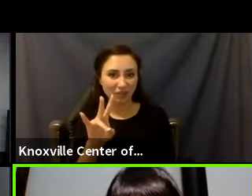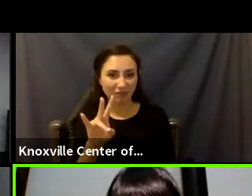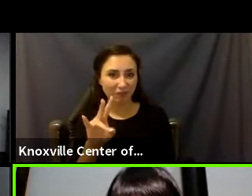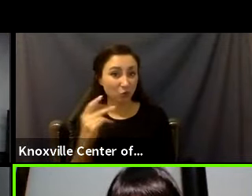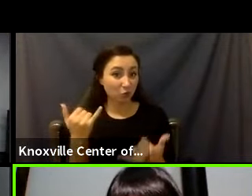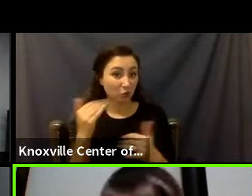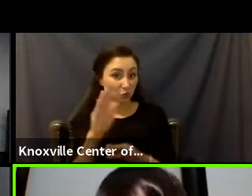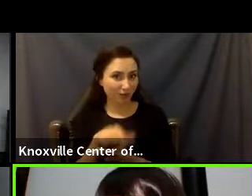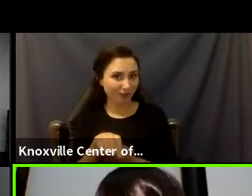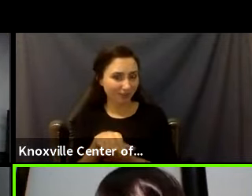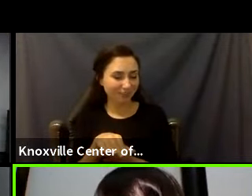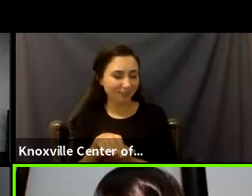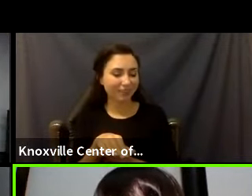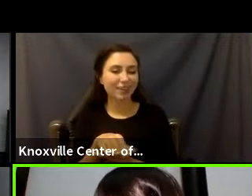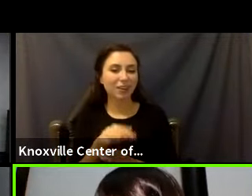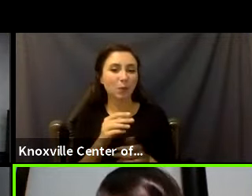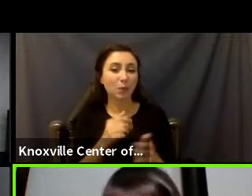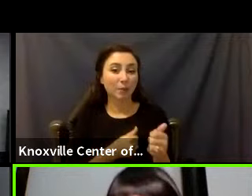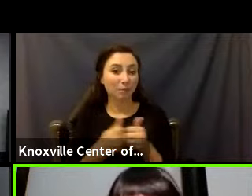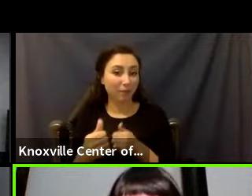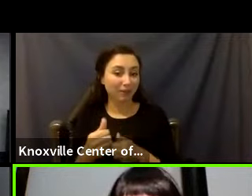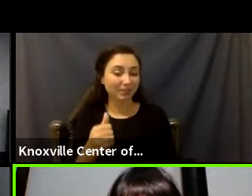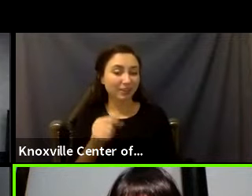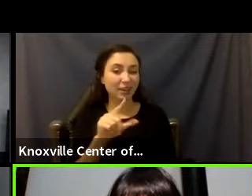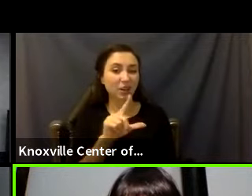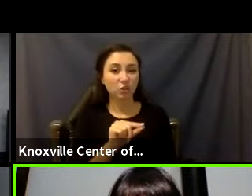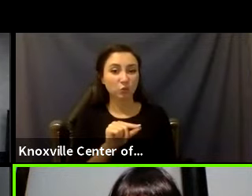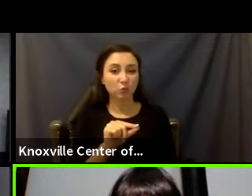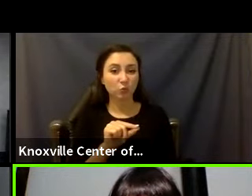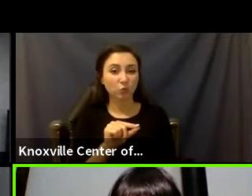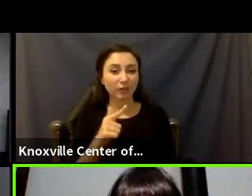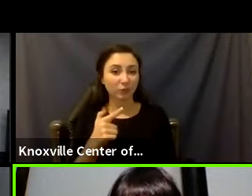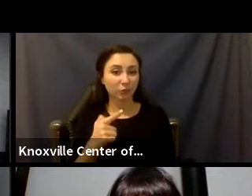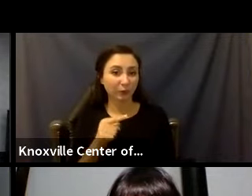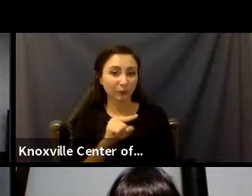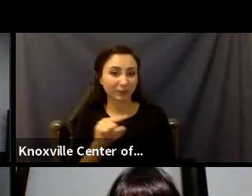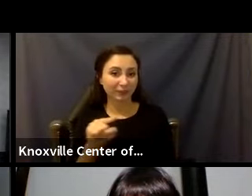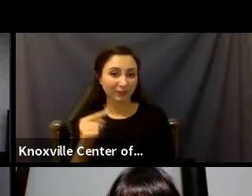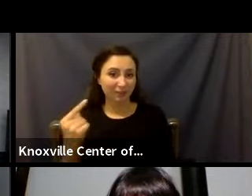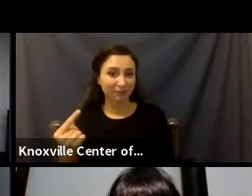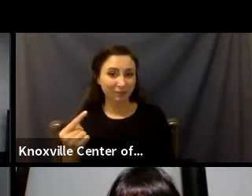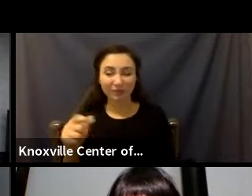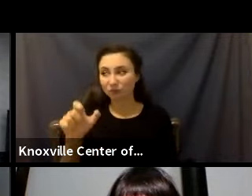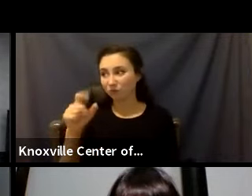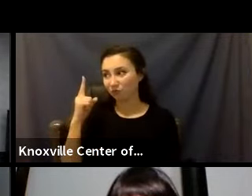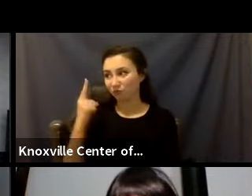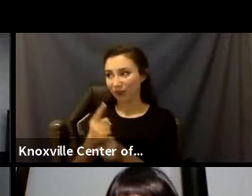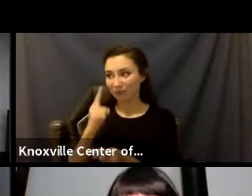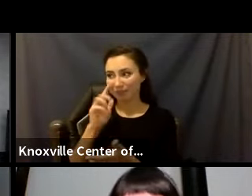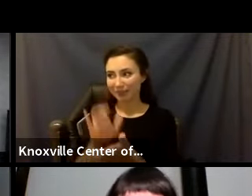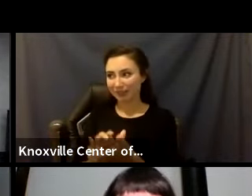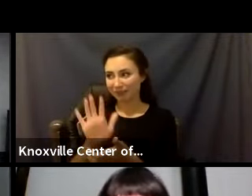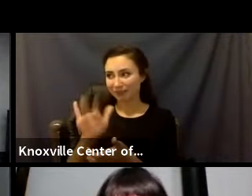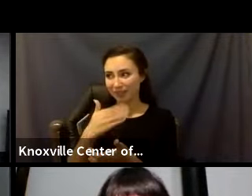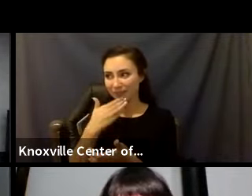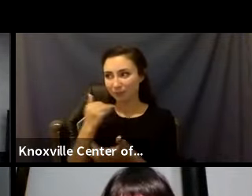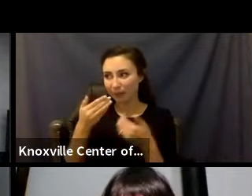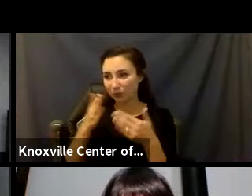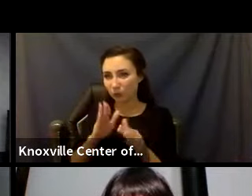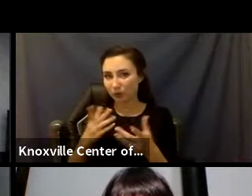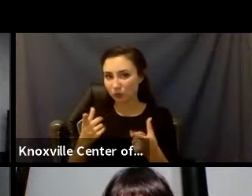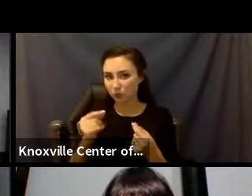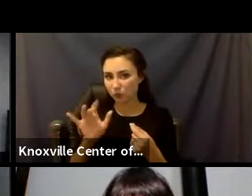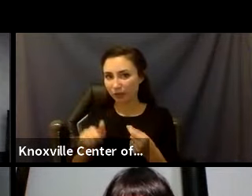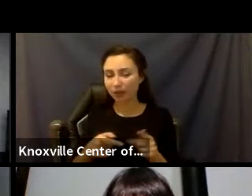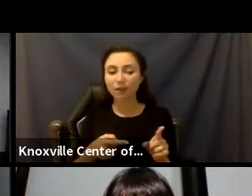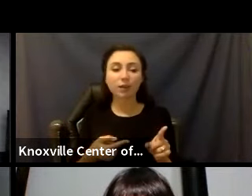tonight, basically with the passing of 2021-1. Right, I believe that's the best way to do it. Okay.